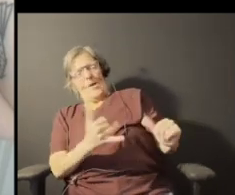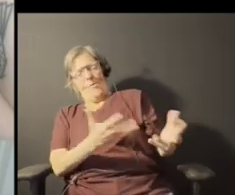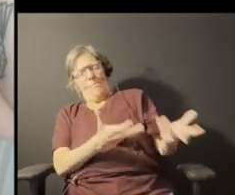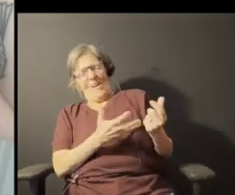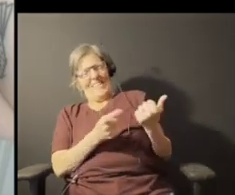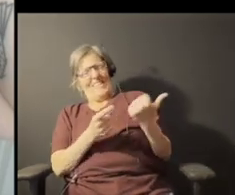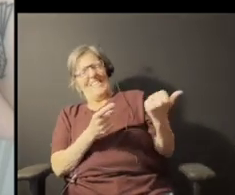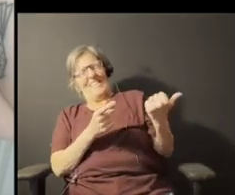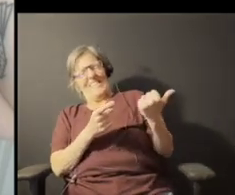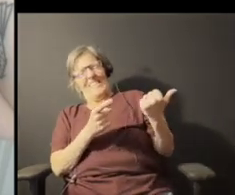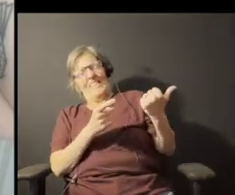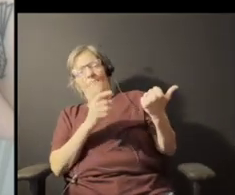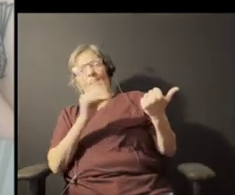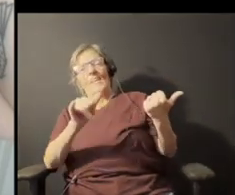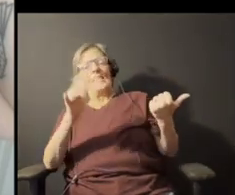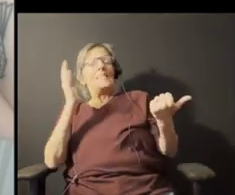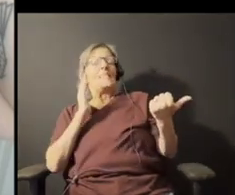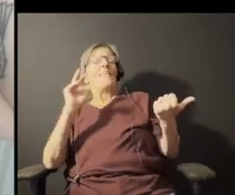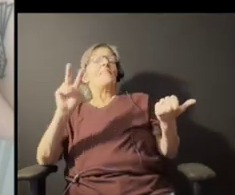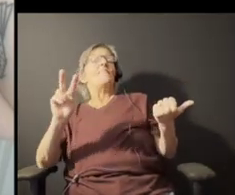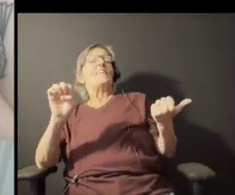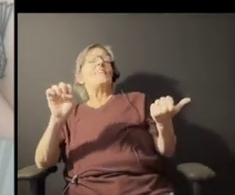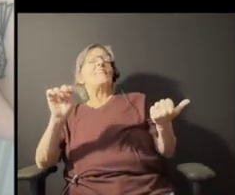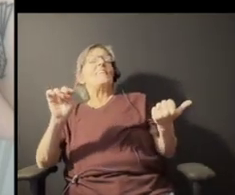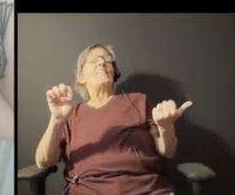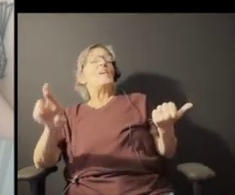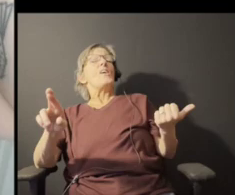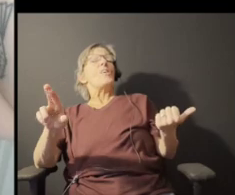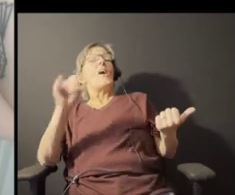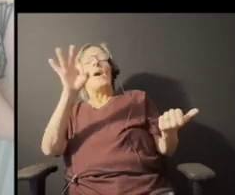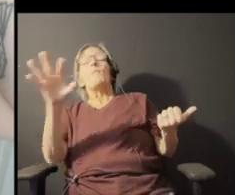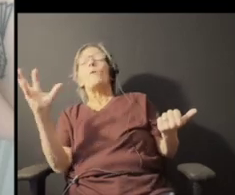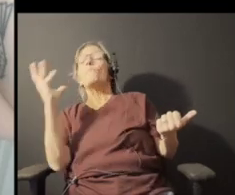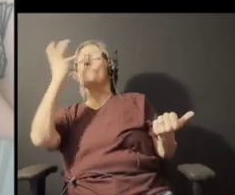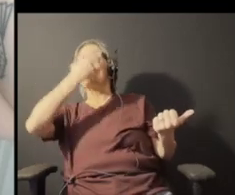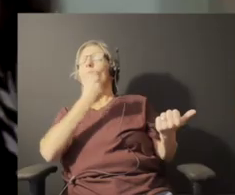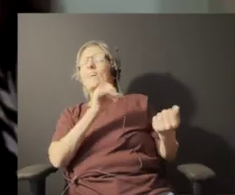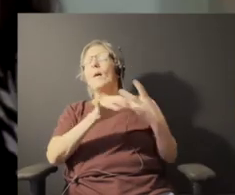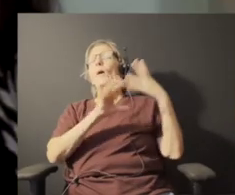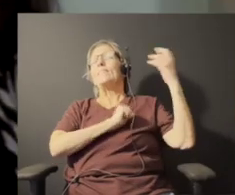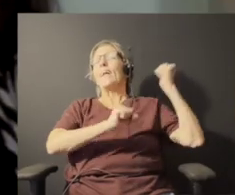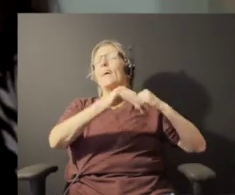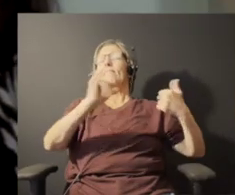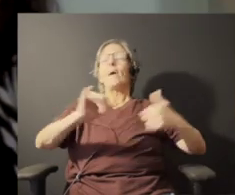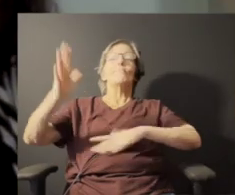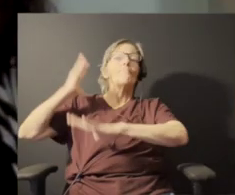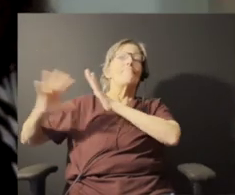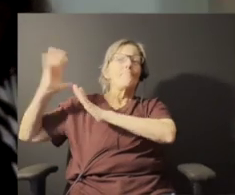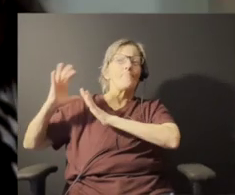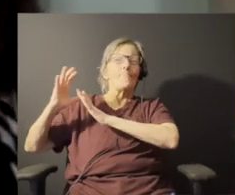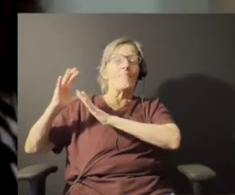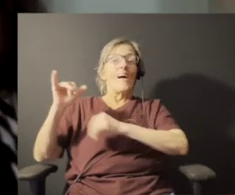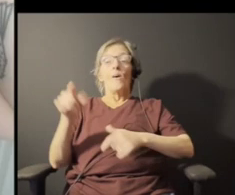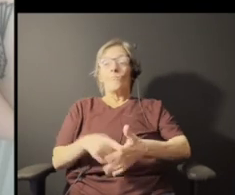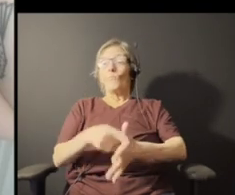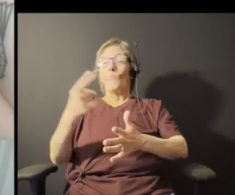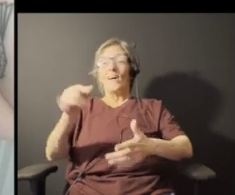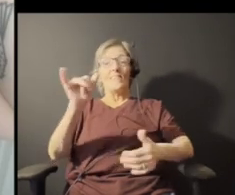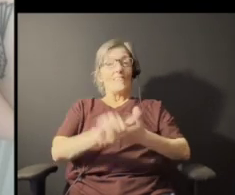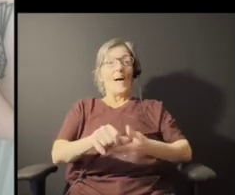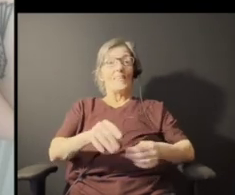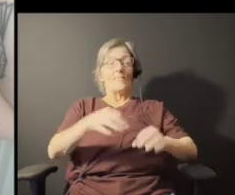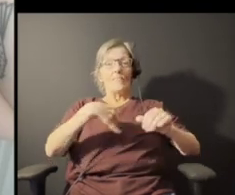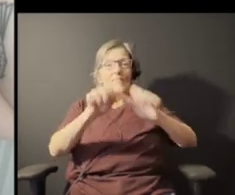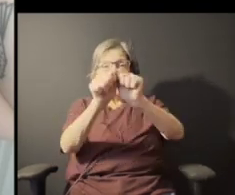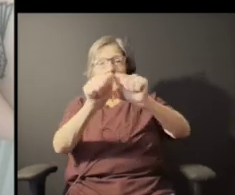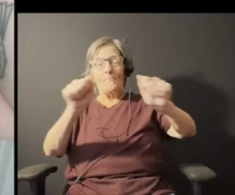this kind of veneer of beauty. Mm. And then that once that's peeled